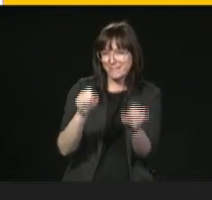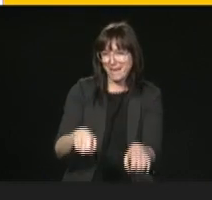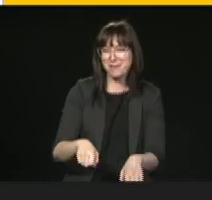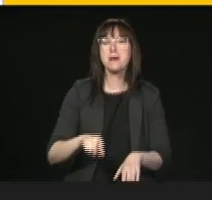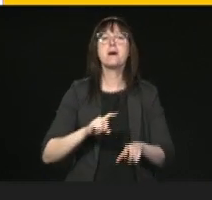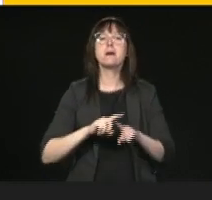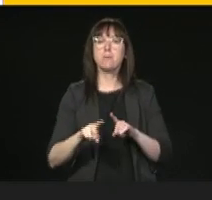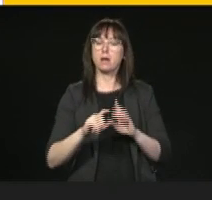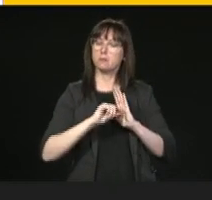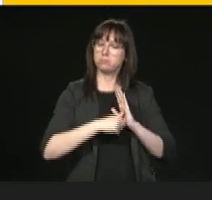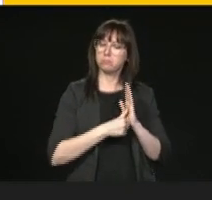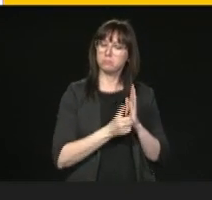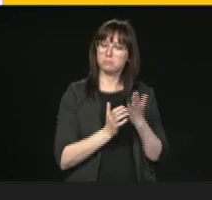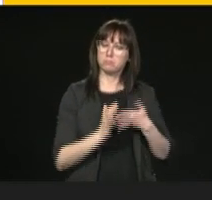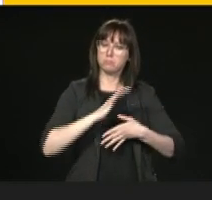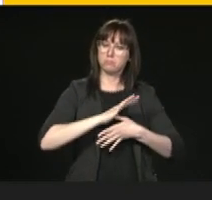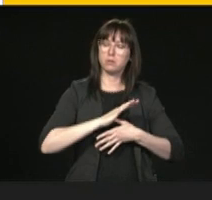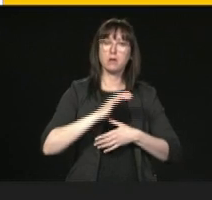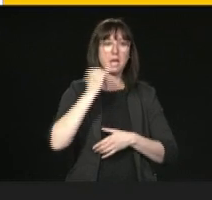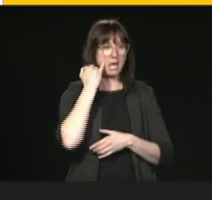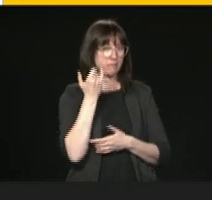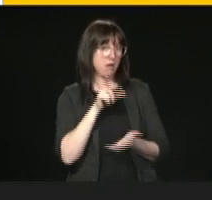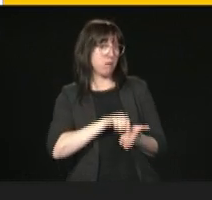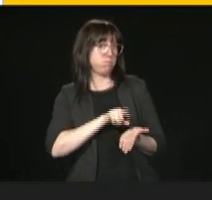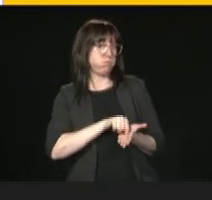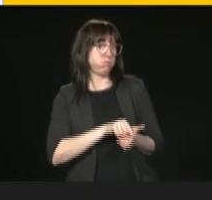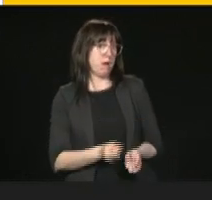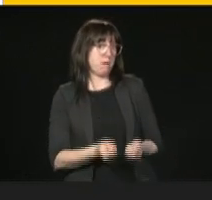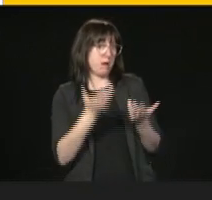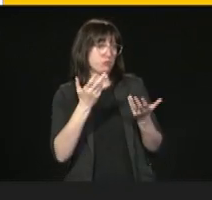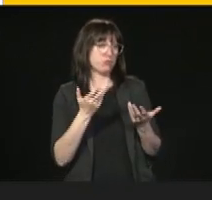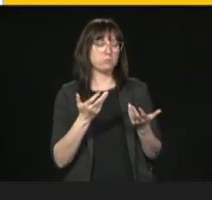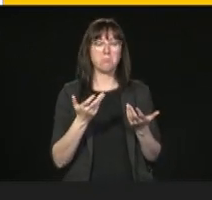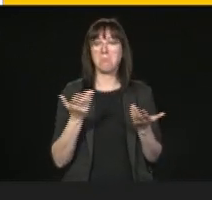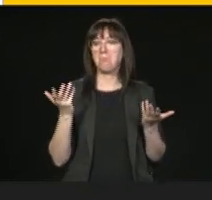be, there's no theoretical limit to this.